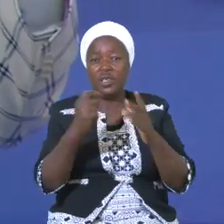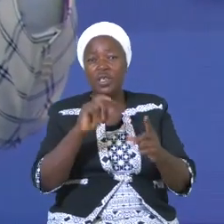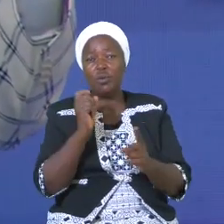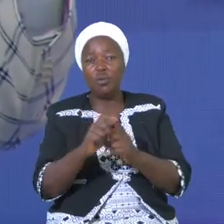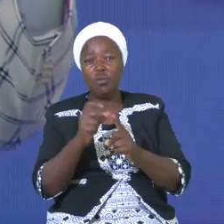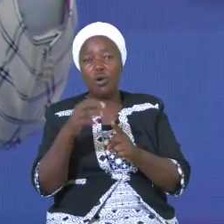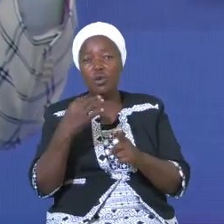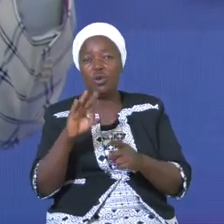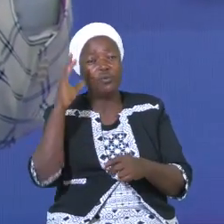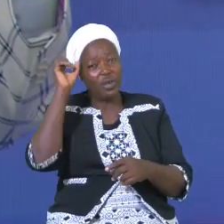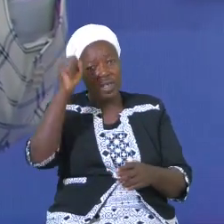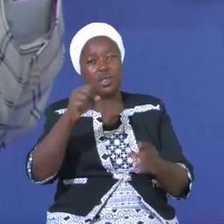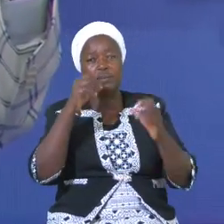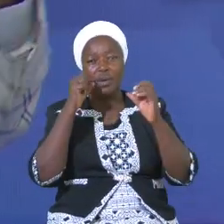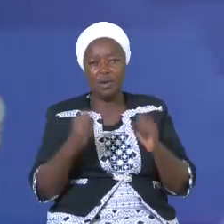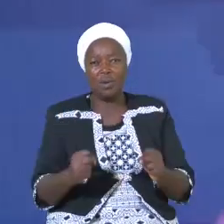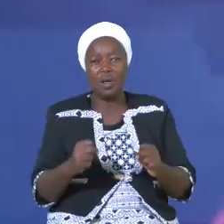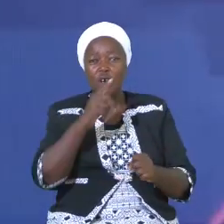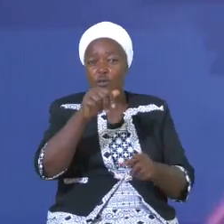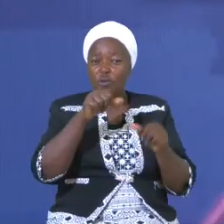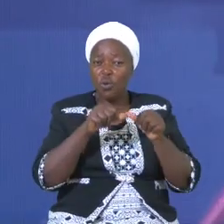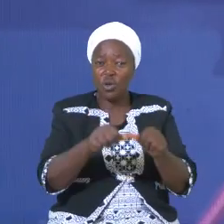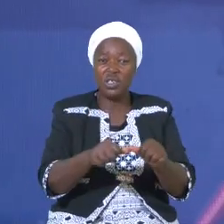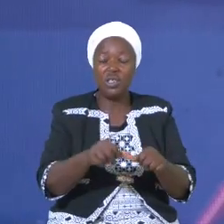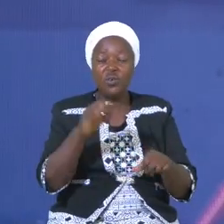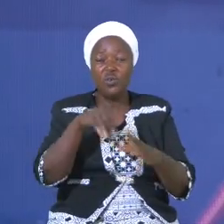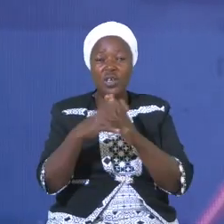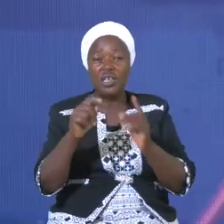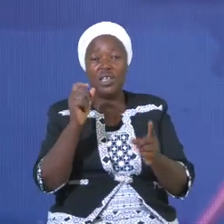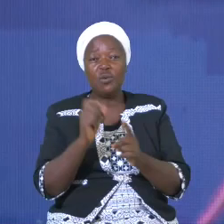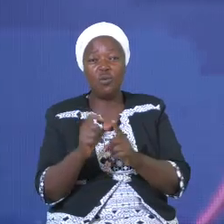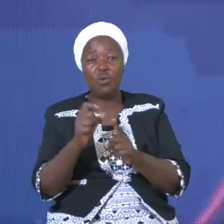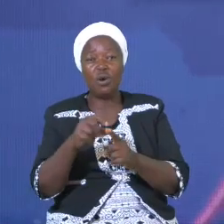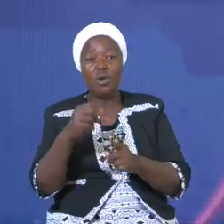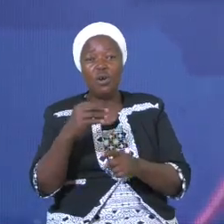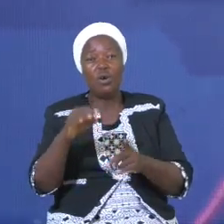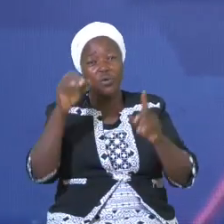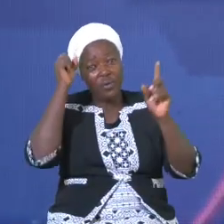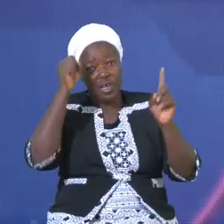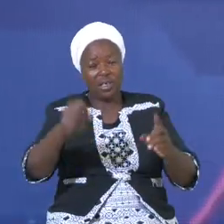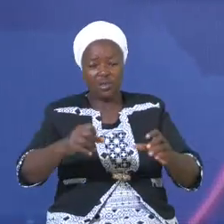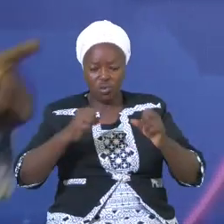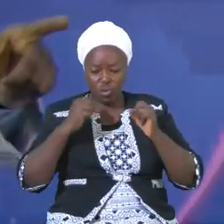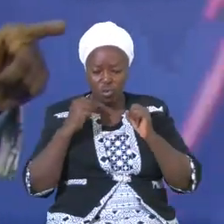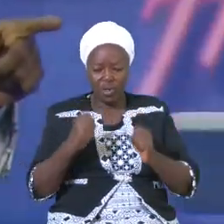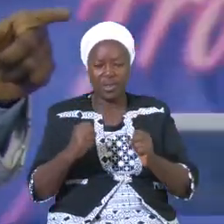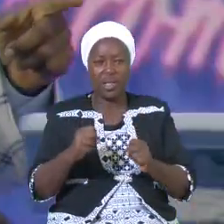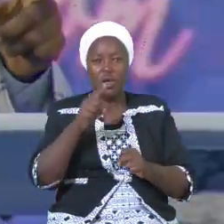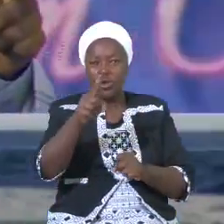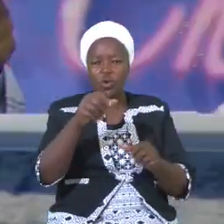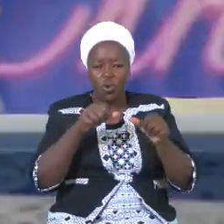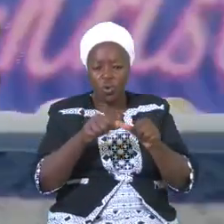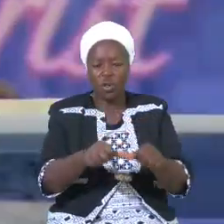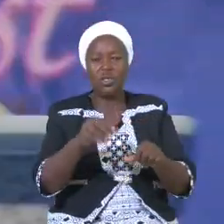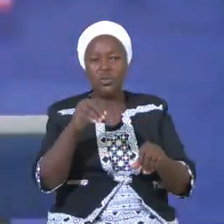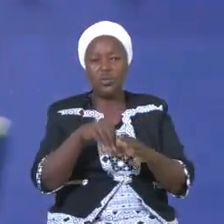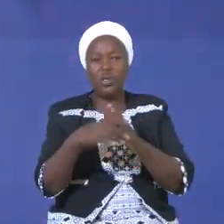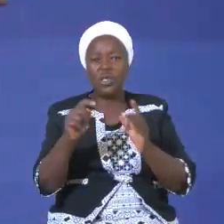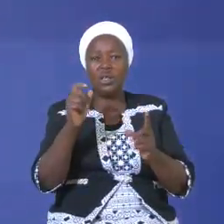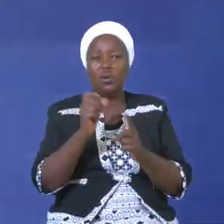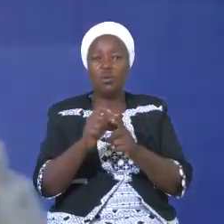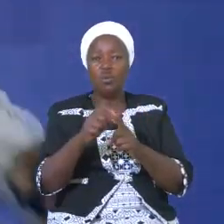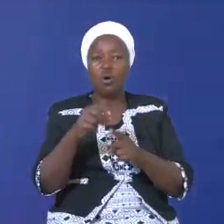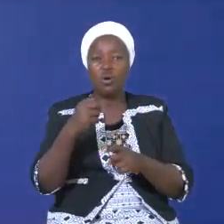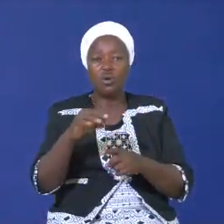his power you continue in the words of his strength you continue in the word of